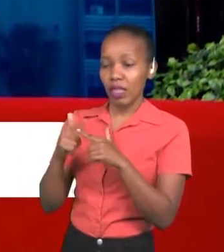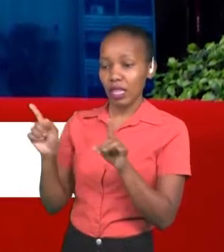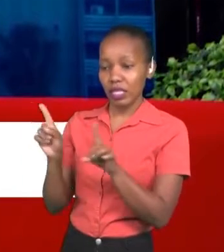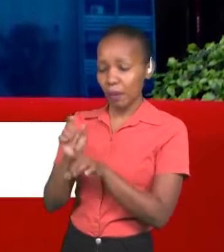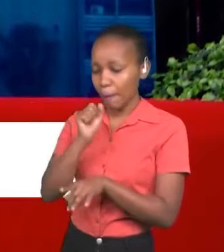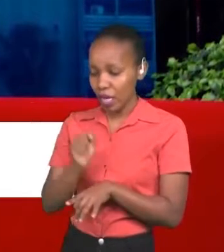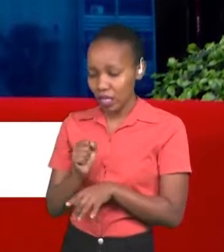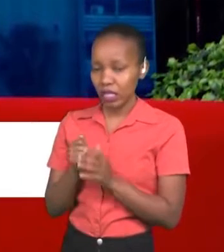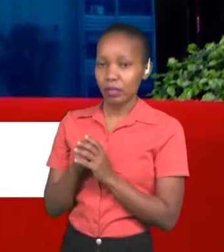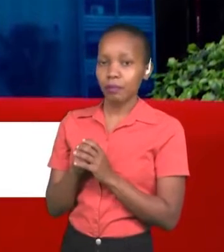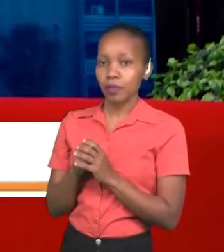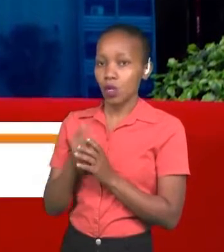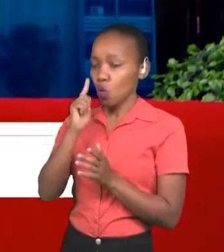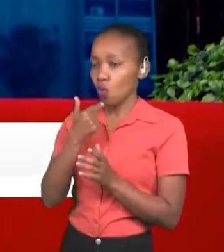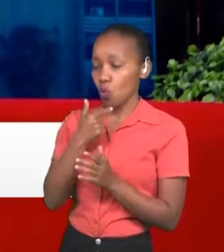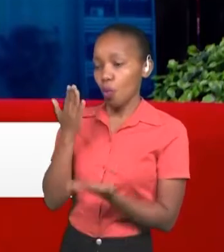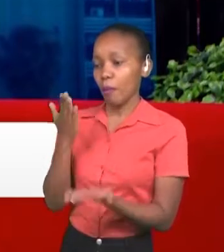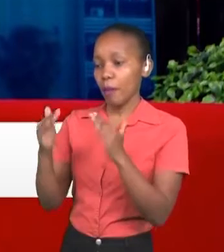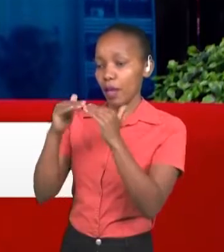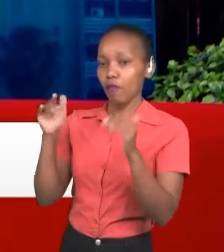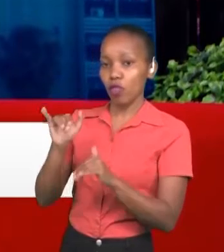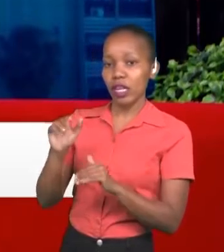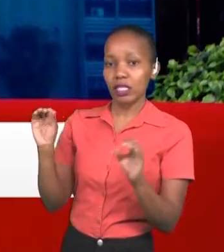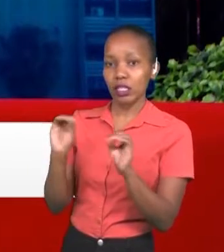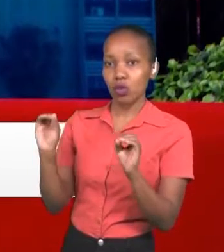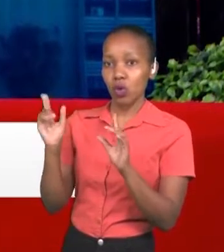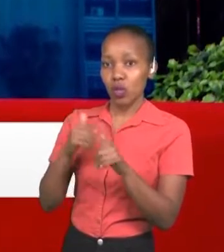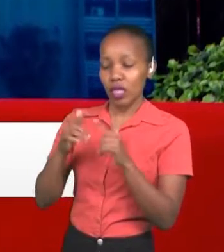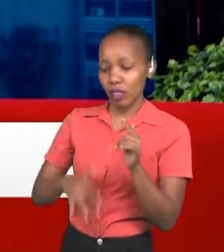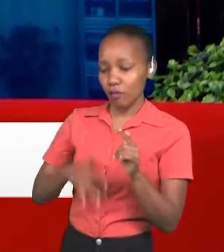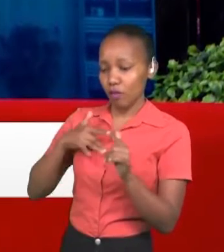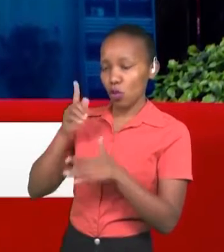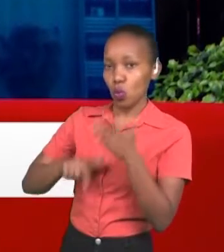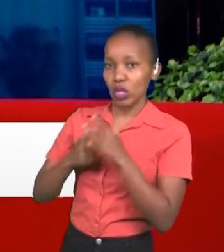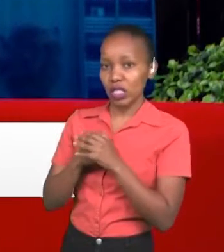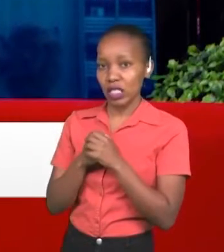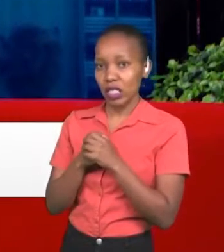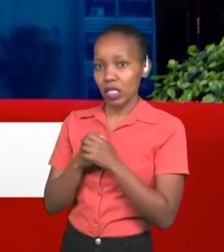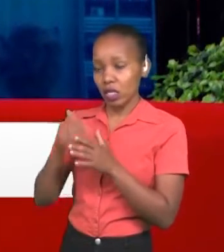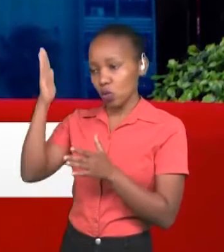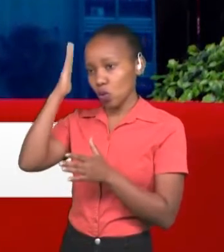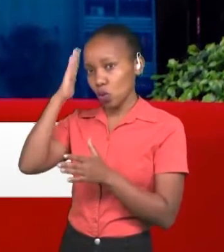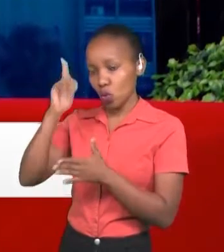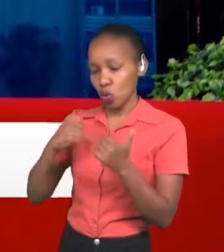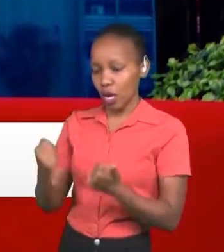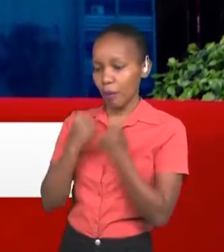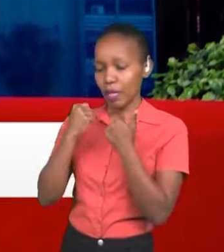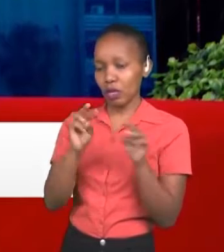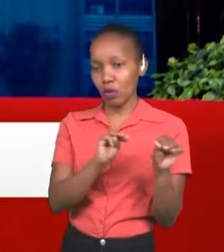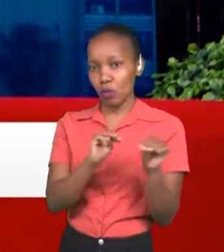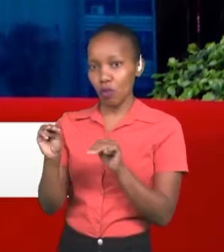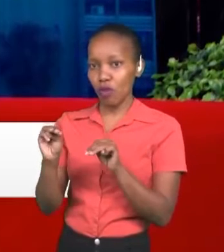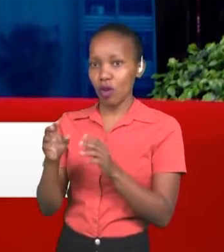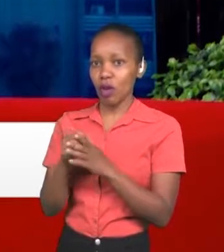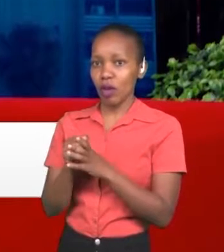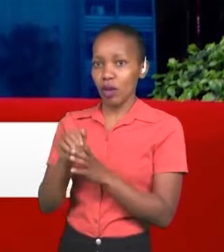same circle, who is not at that level. Okay. They feel that they want to flex. So what do they do? Typical, this is what happens. Yeah. Unatoka hapo, unaingia